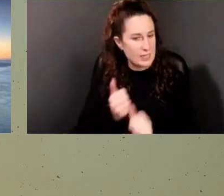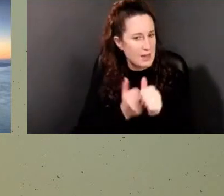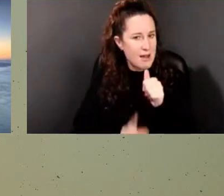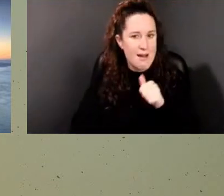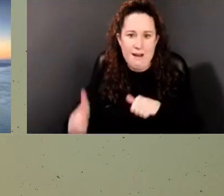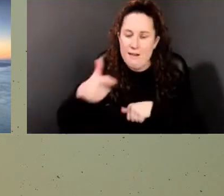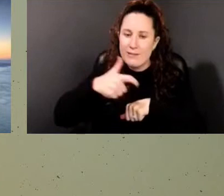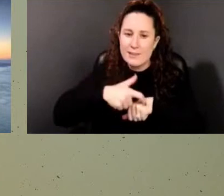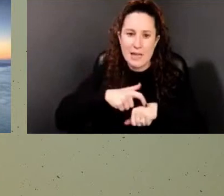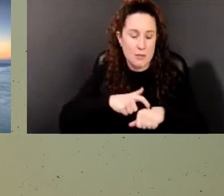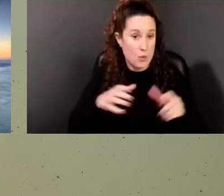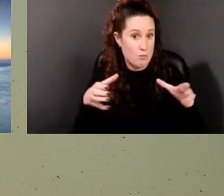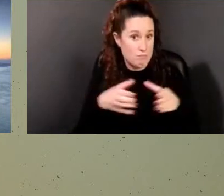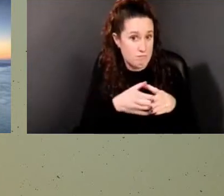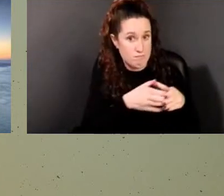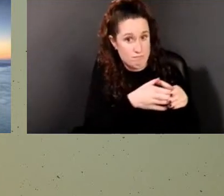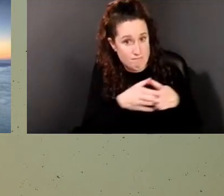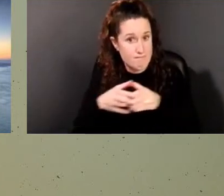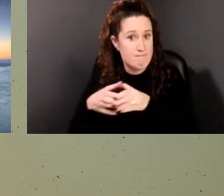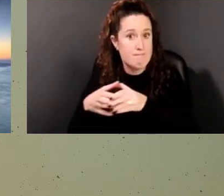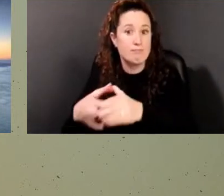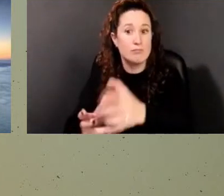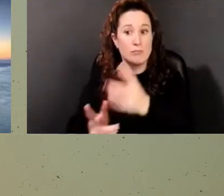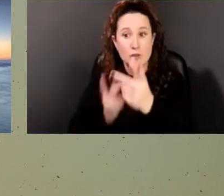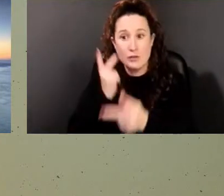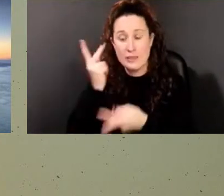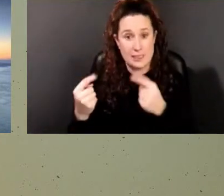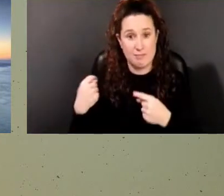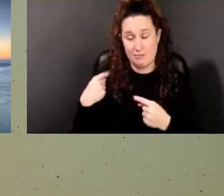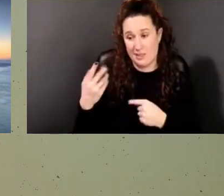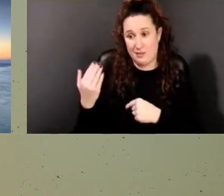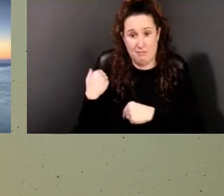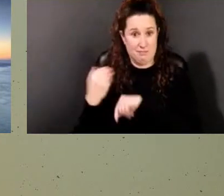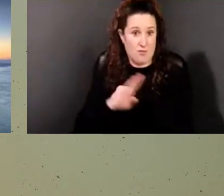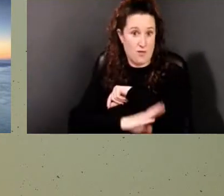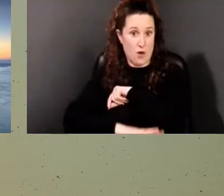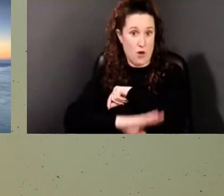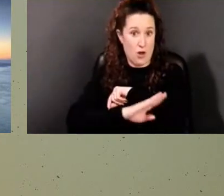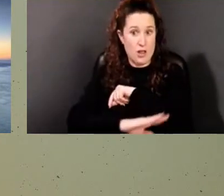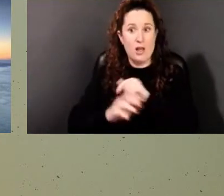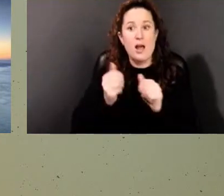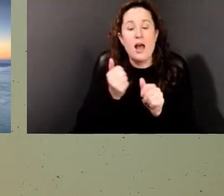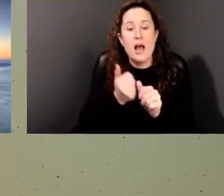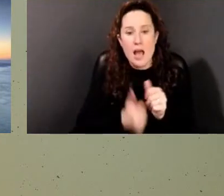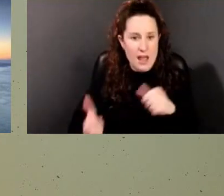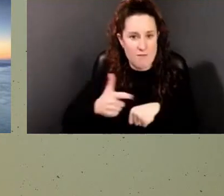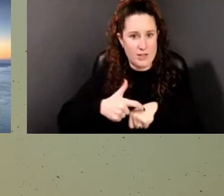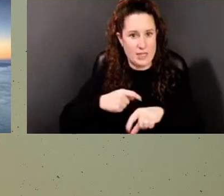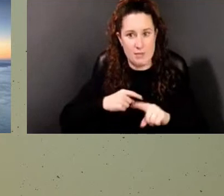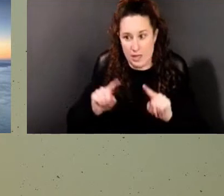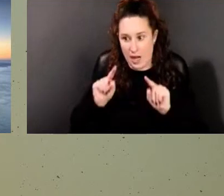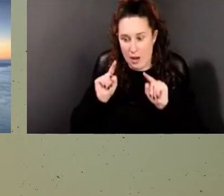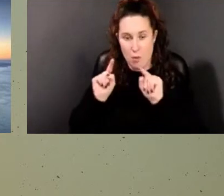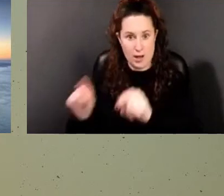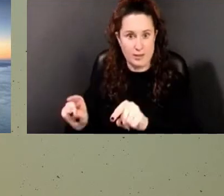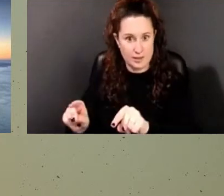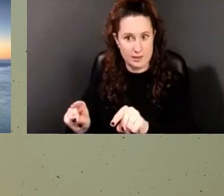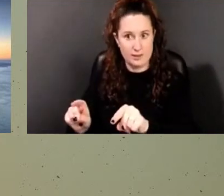visitations out to the burial ground this past fall, every time we visited, it brought